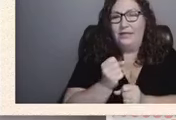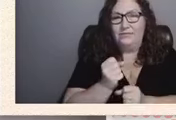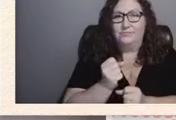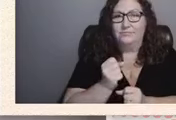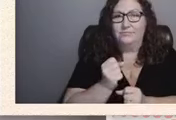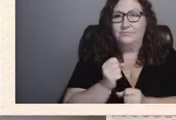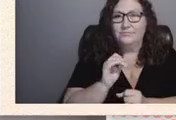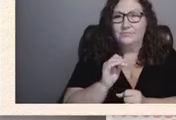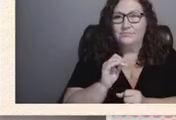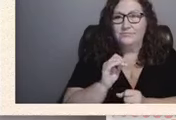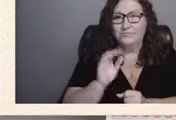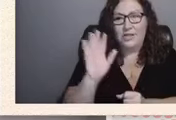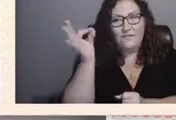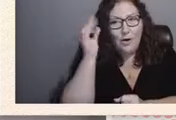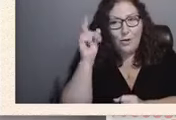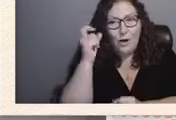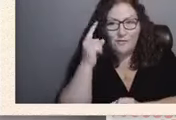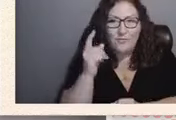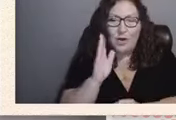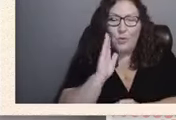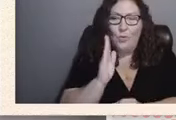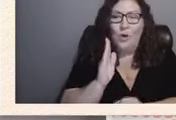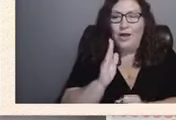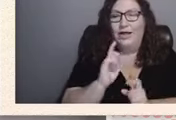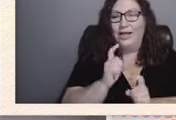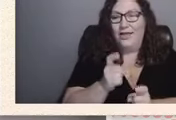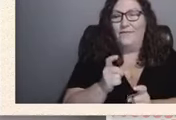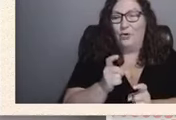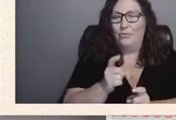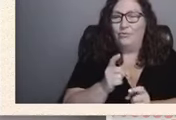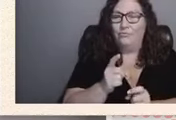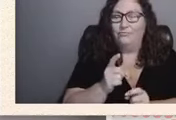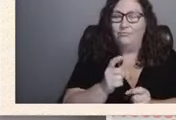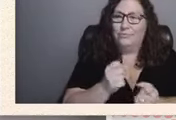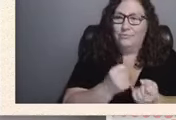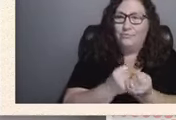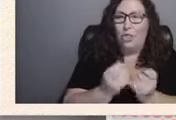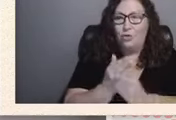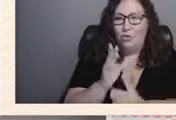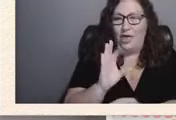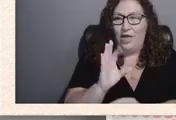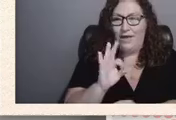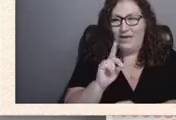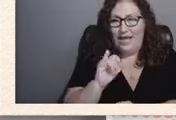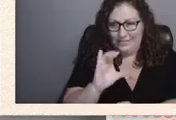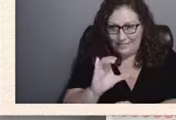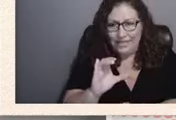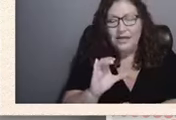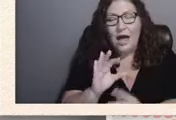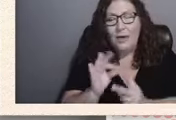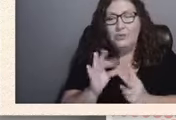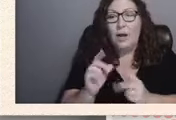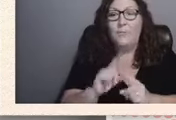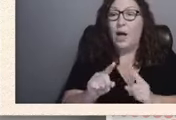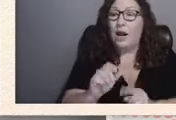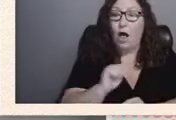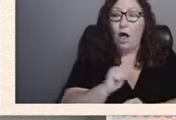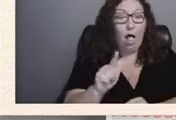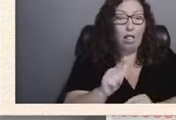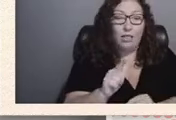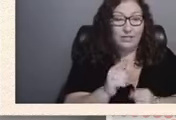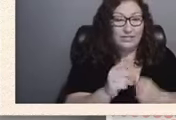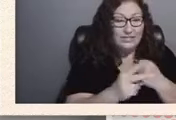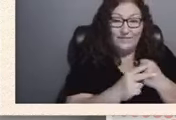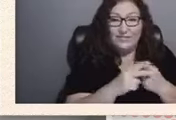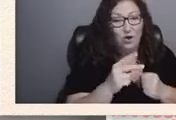federal government on the FDIC option. But all the other investment options are investment options. So